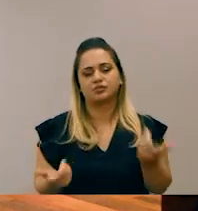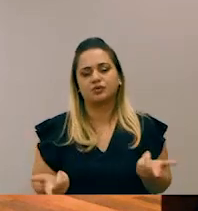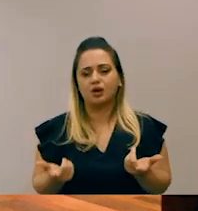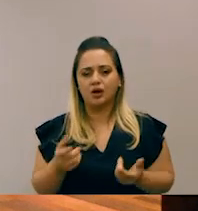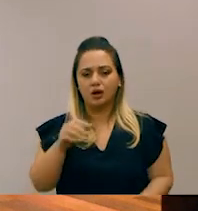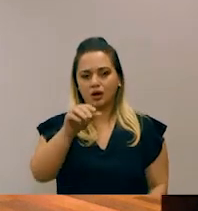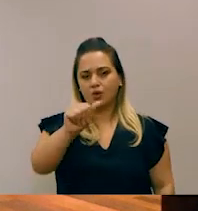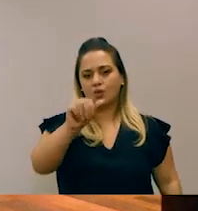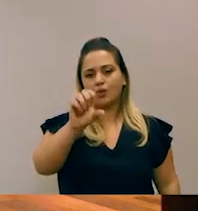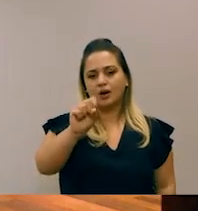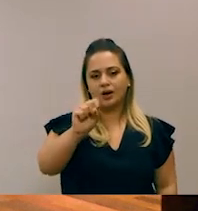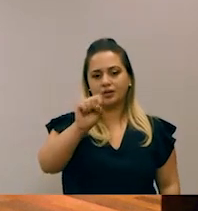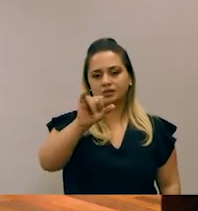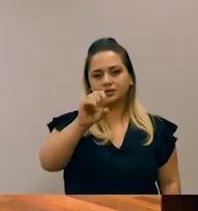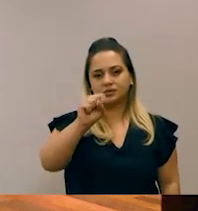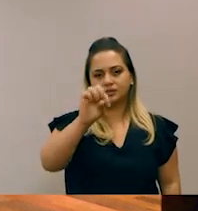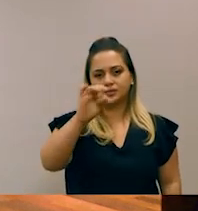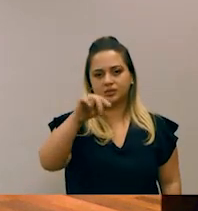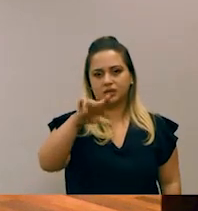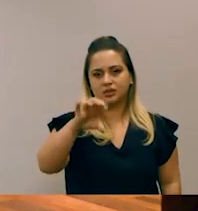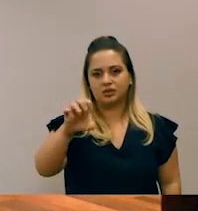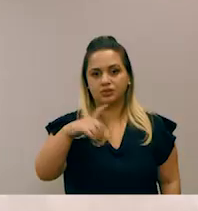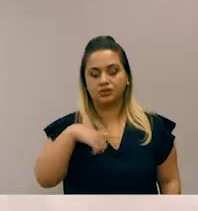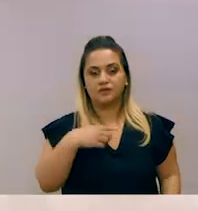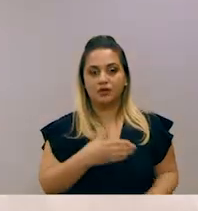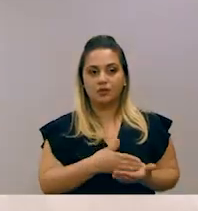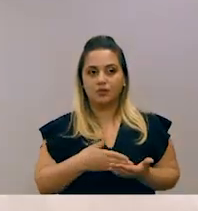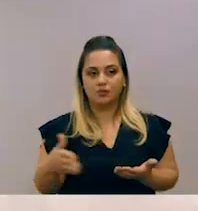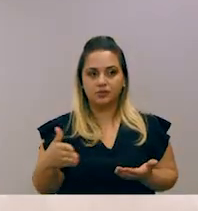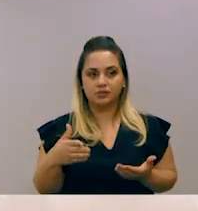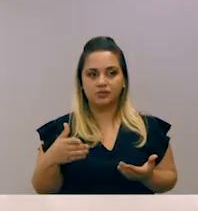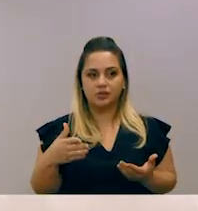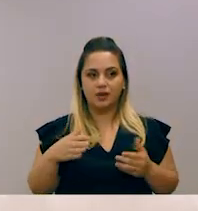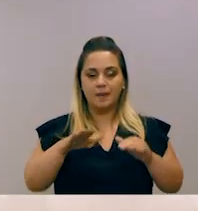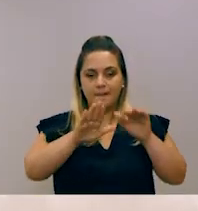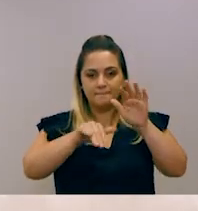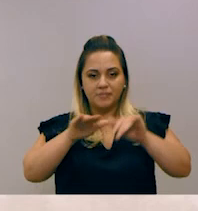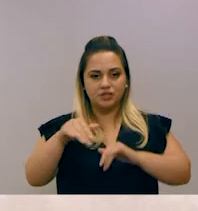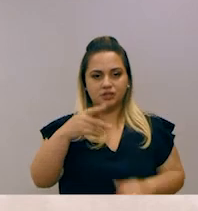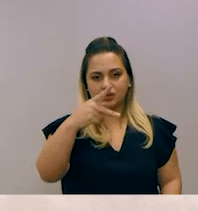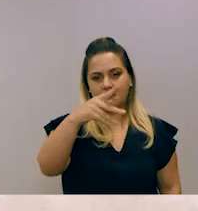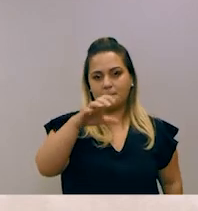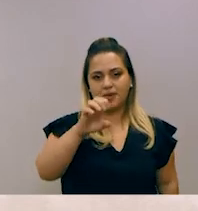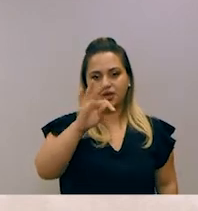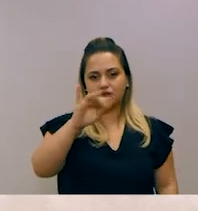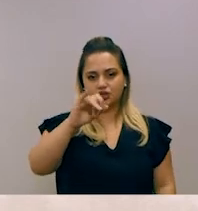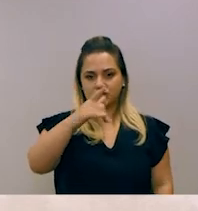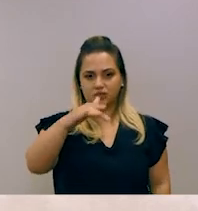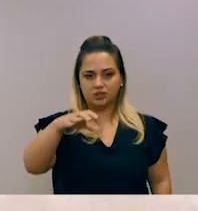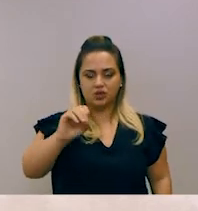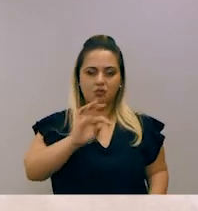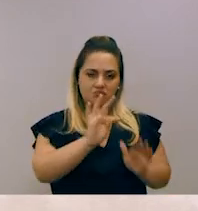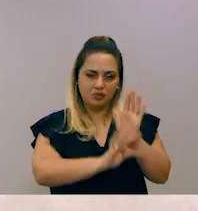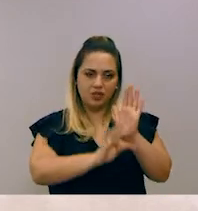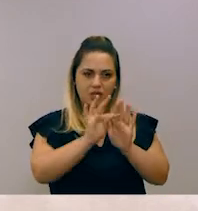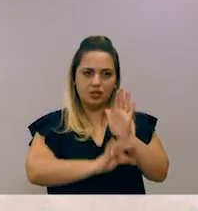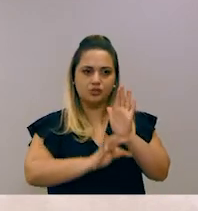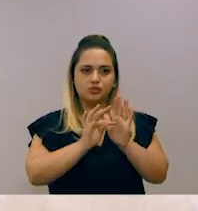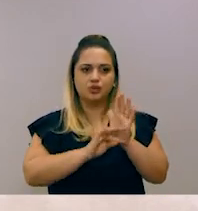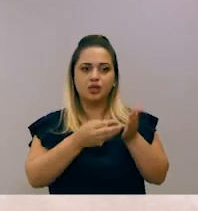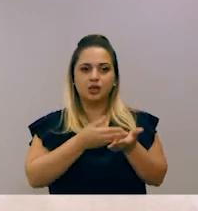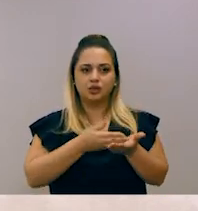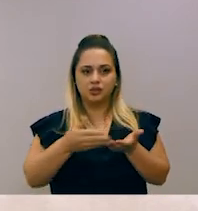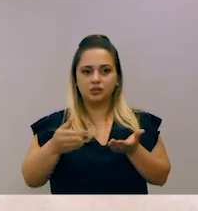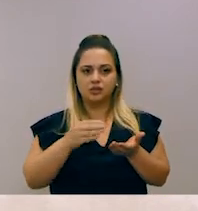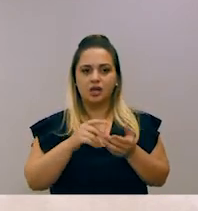deliverables in the short time. How this assistance is going to work? We're going to start from the initial petitions. They are